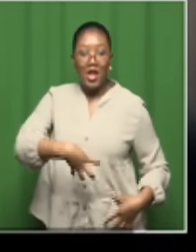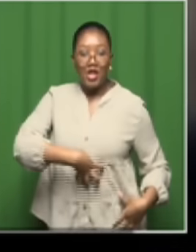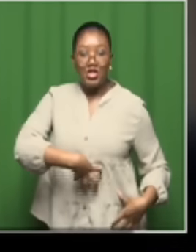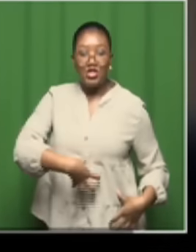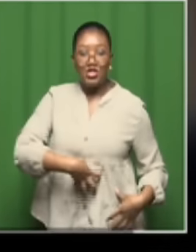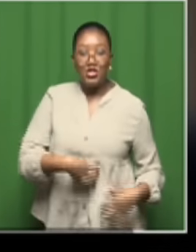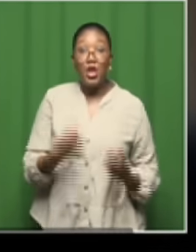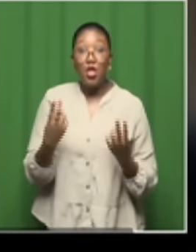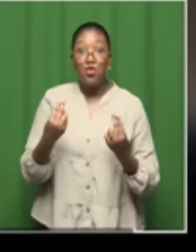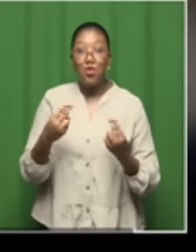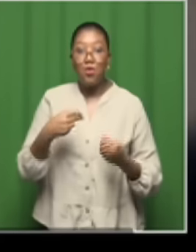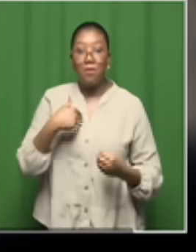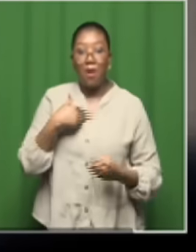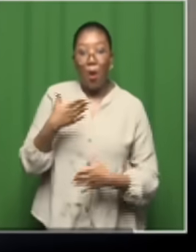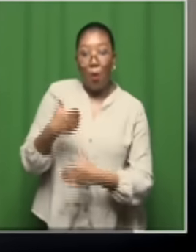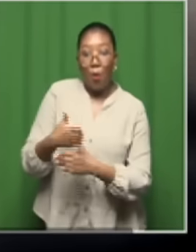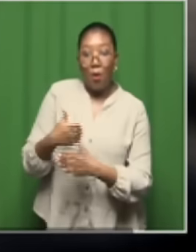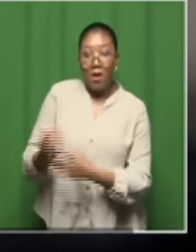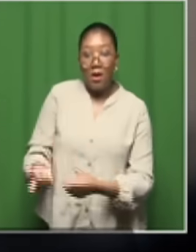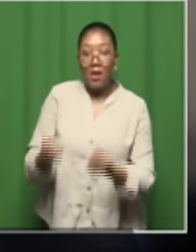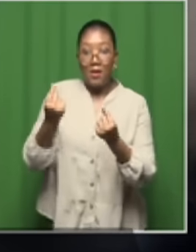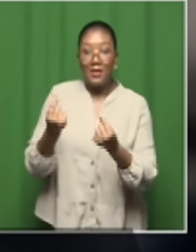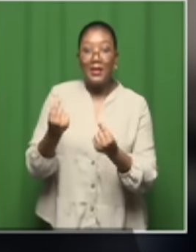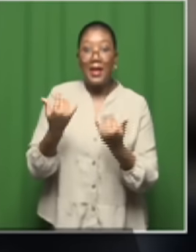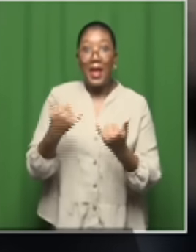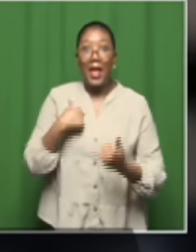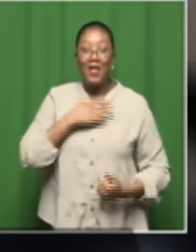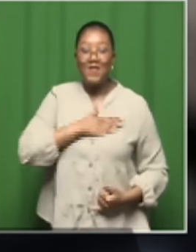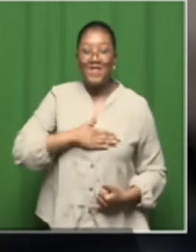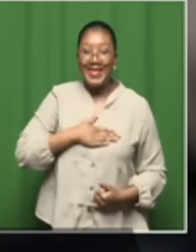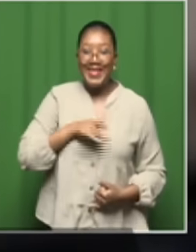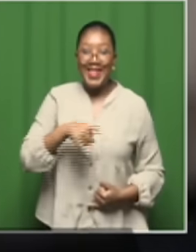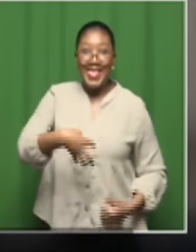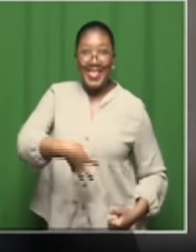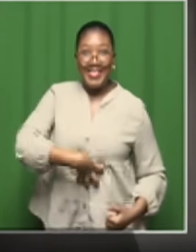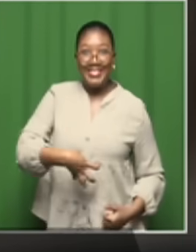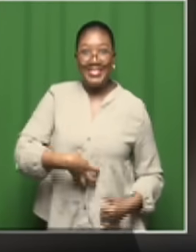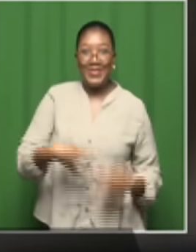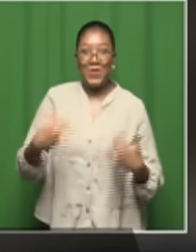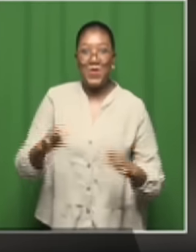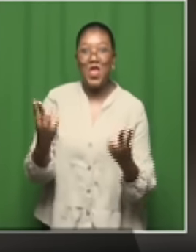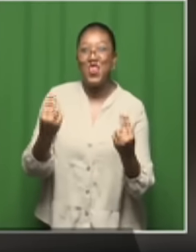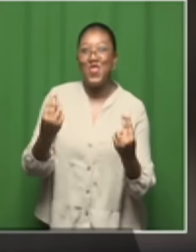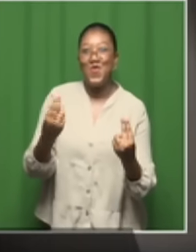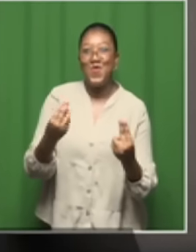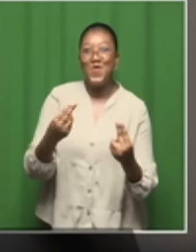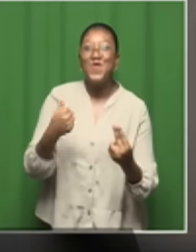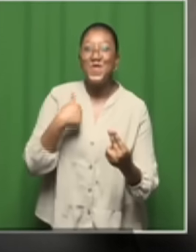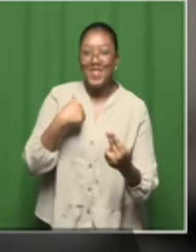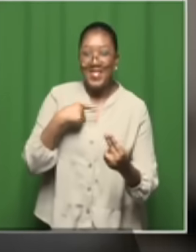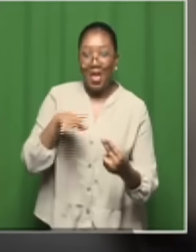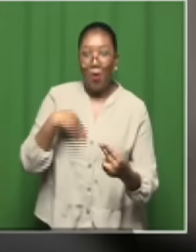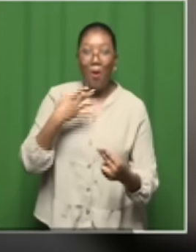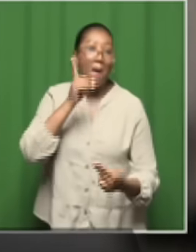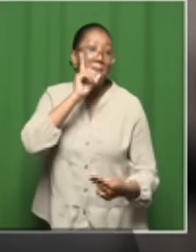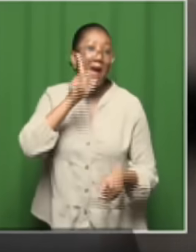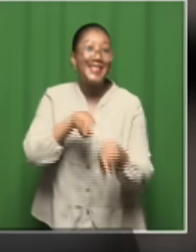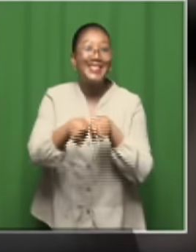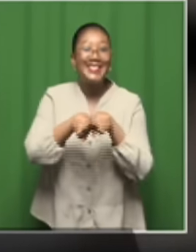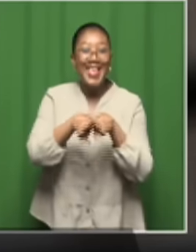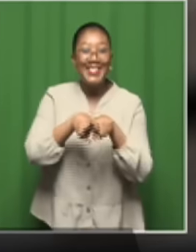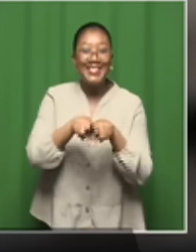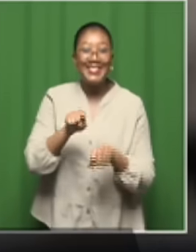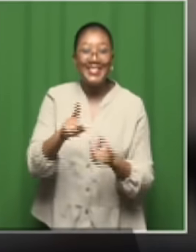I just got carried away. You just got carried away. Yes. So you were testing the car. Yes. Okay, my brother. Do you have your data in the